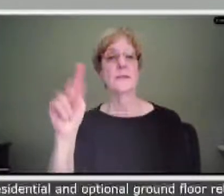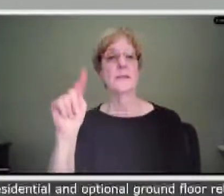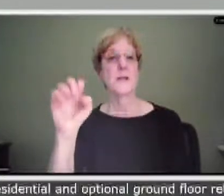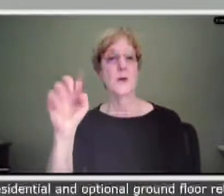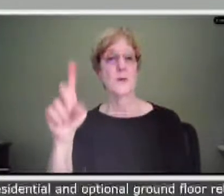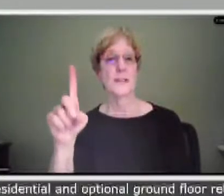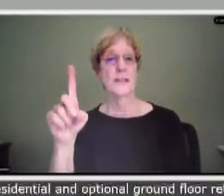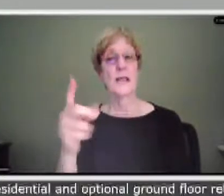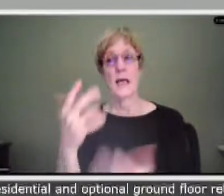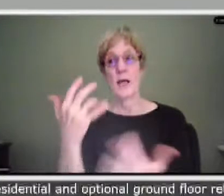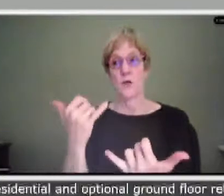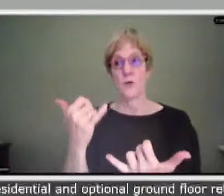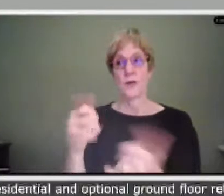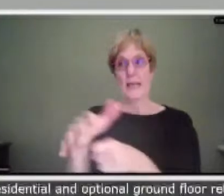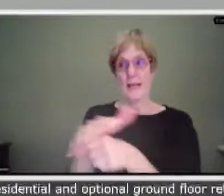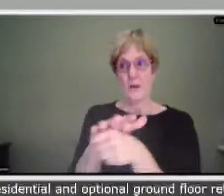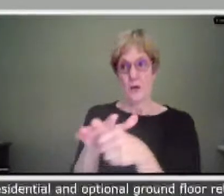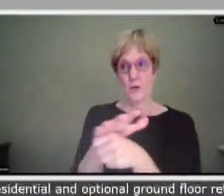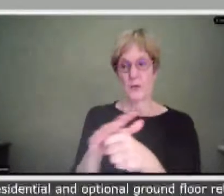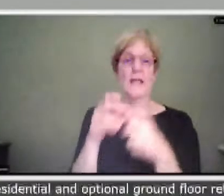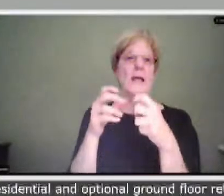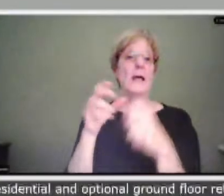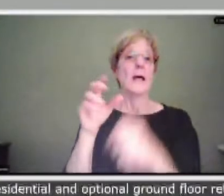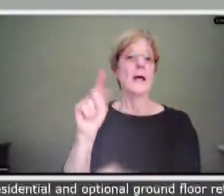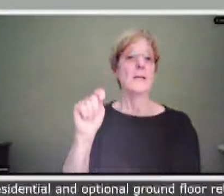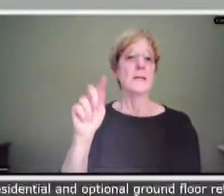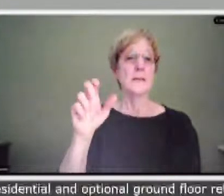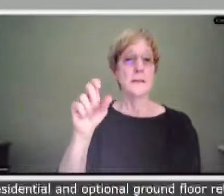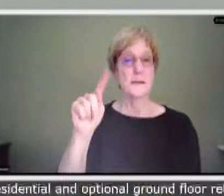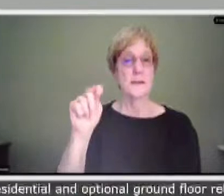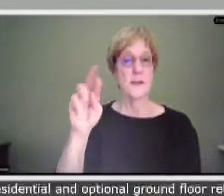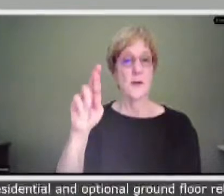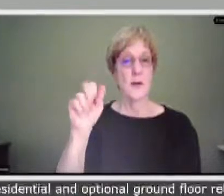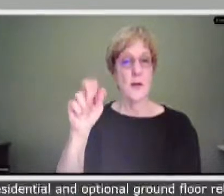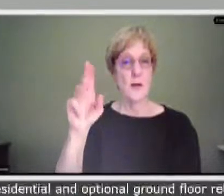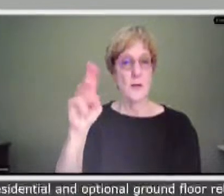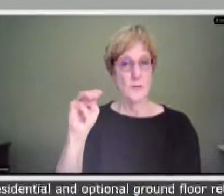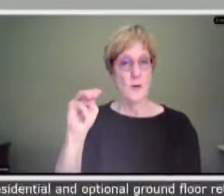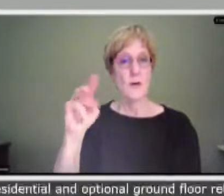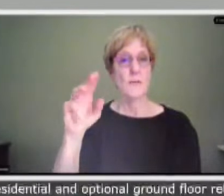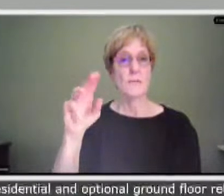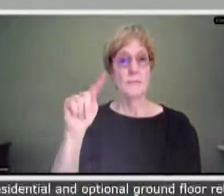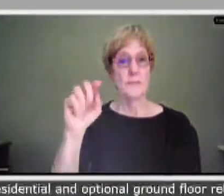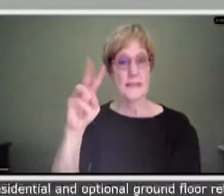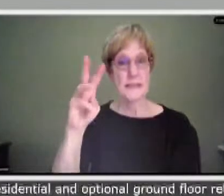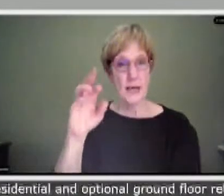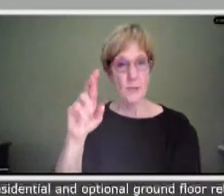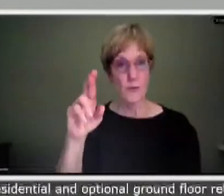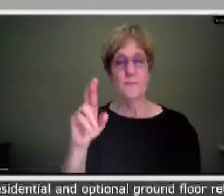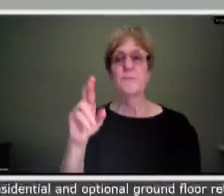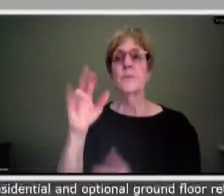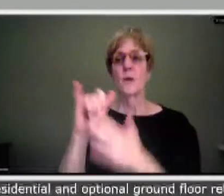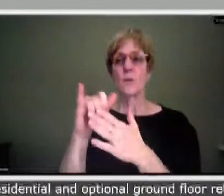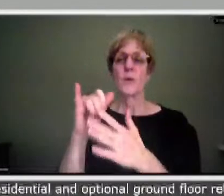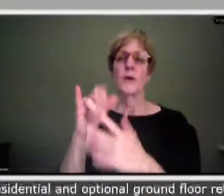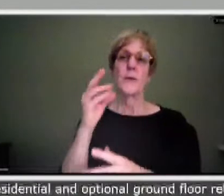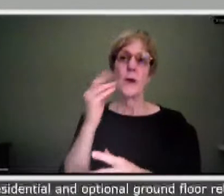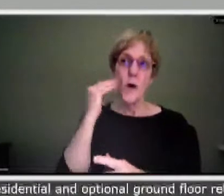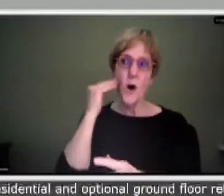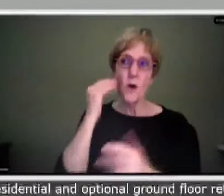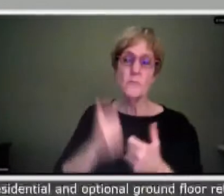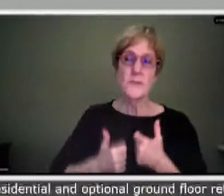exist within the existing Strawn Tower or redevelopment of that with residential capping out at 120 feet in